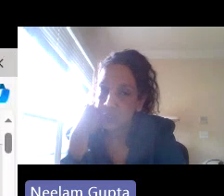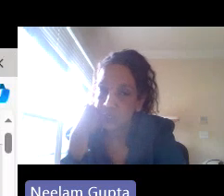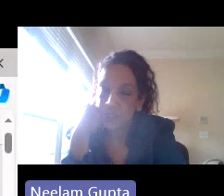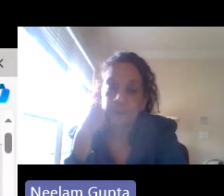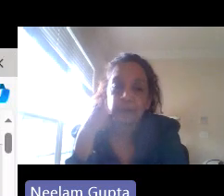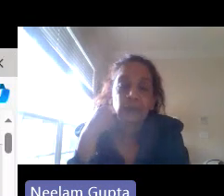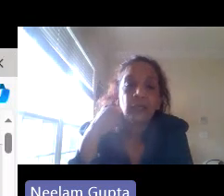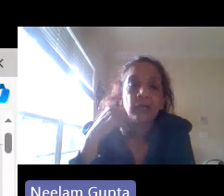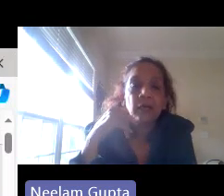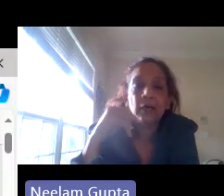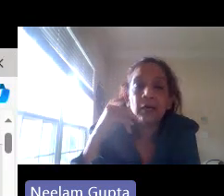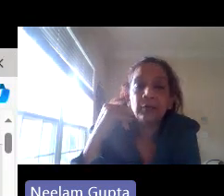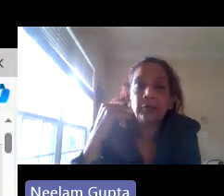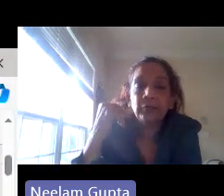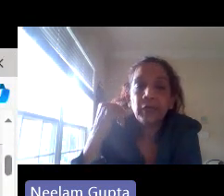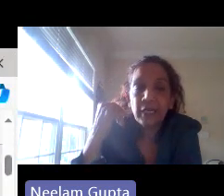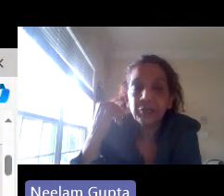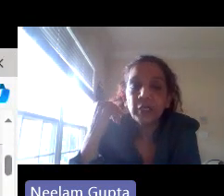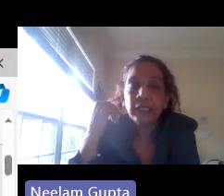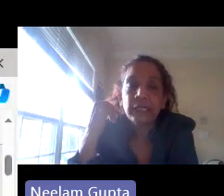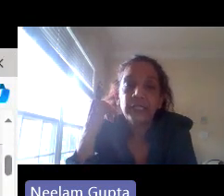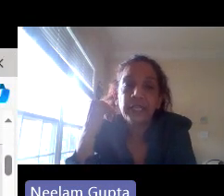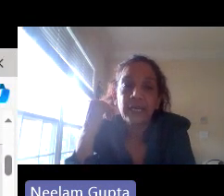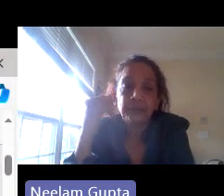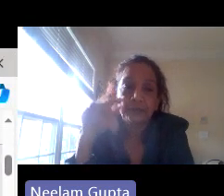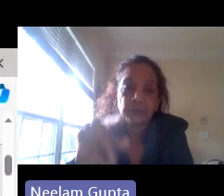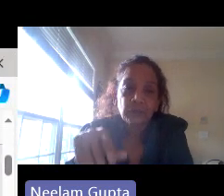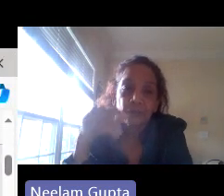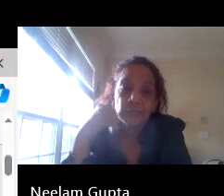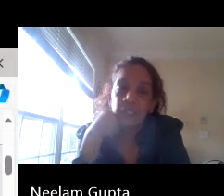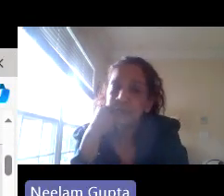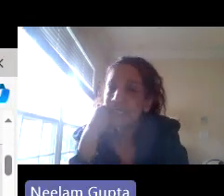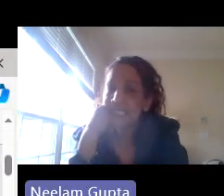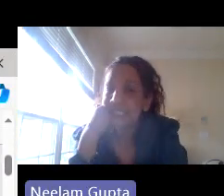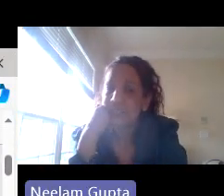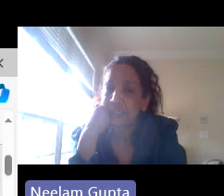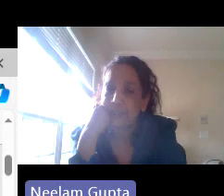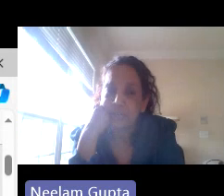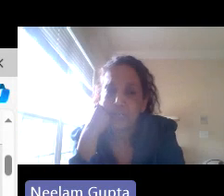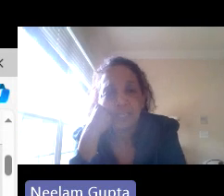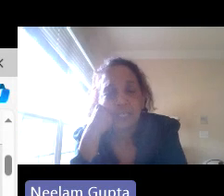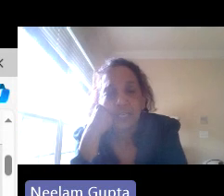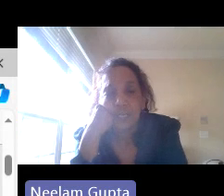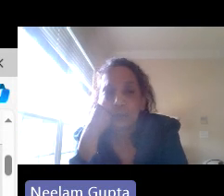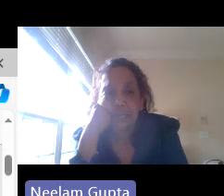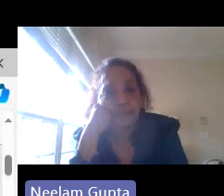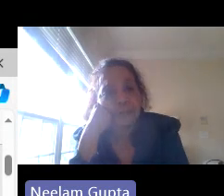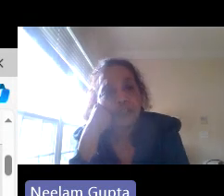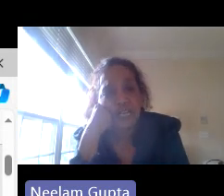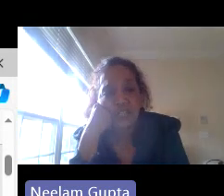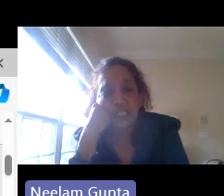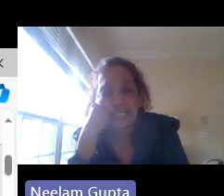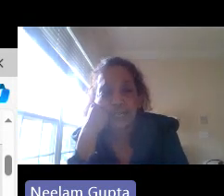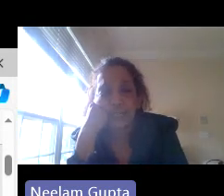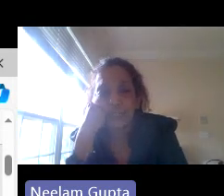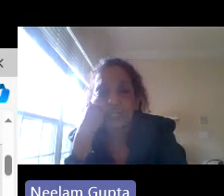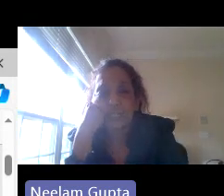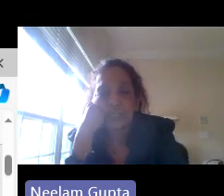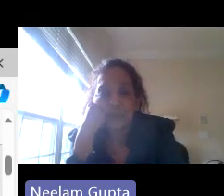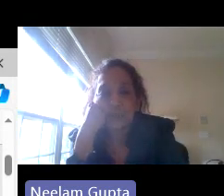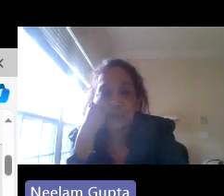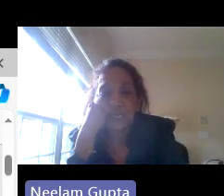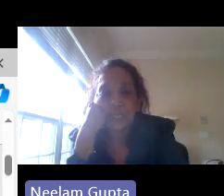and conditions. Candace, if you can click on that, you will see that there are quite a few changes